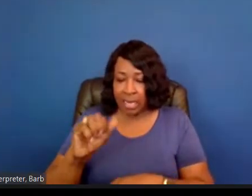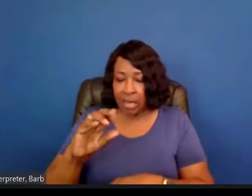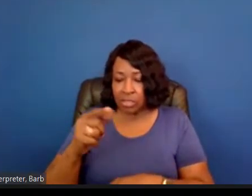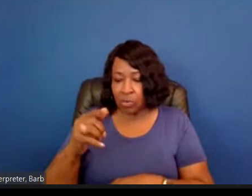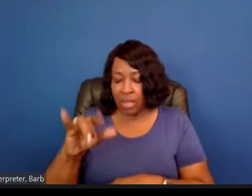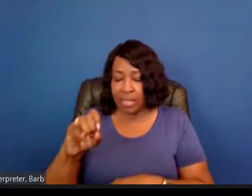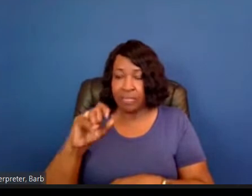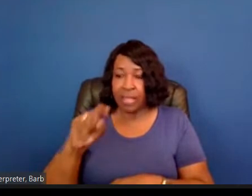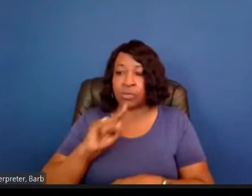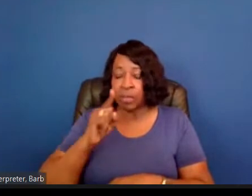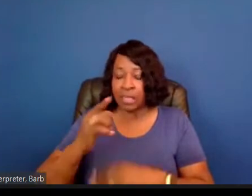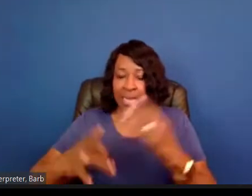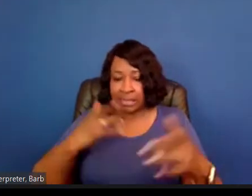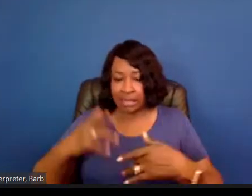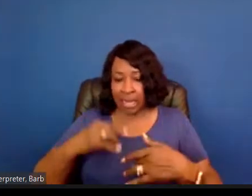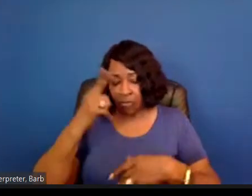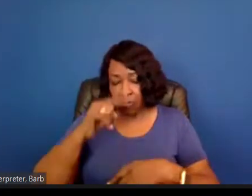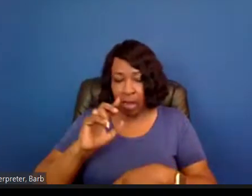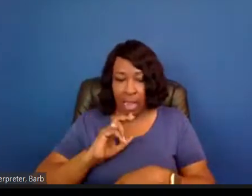us.